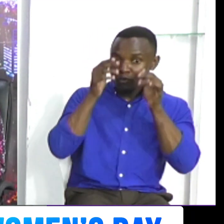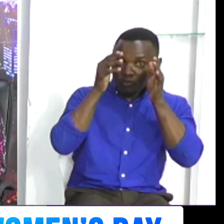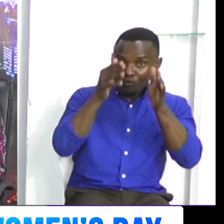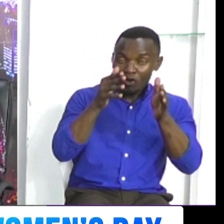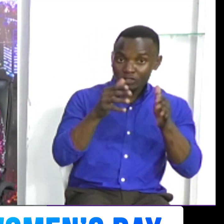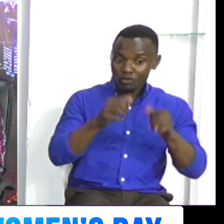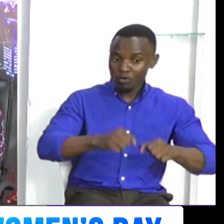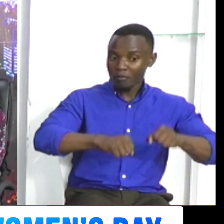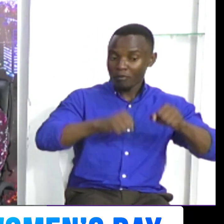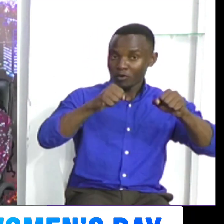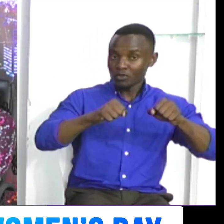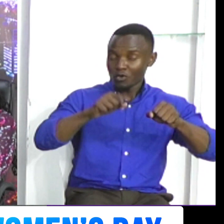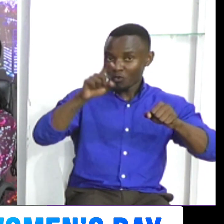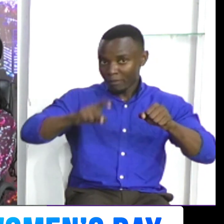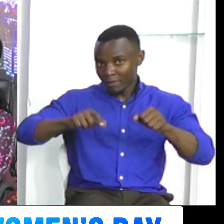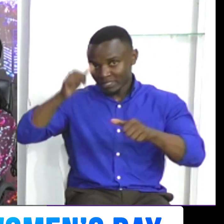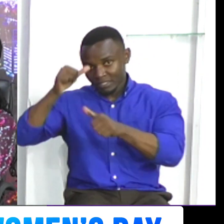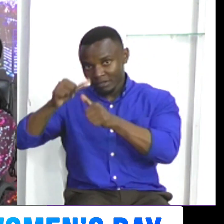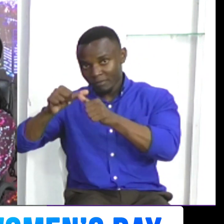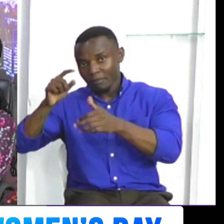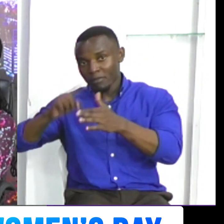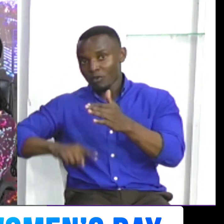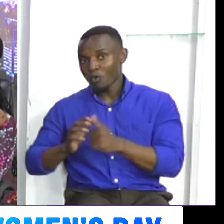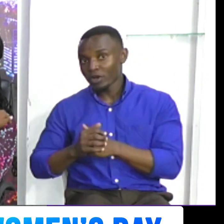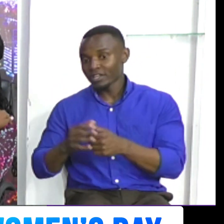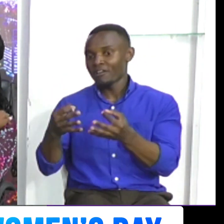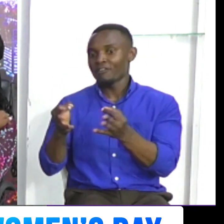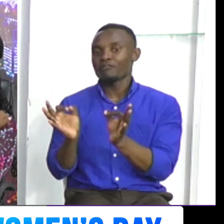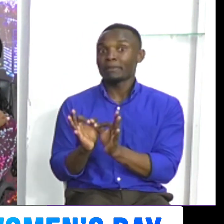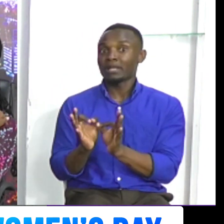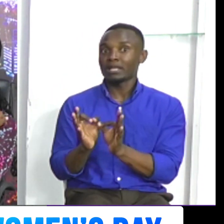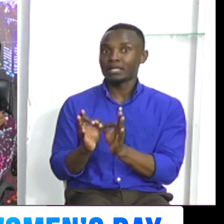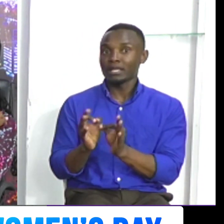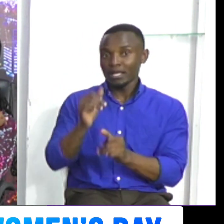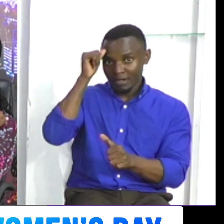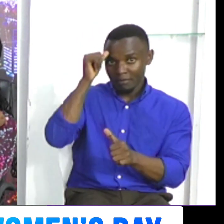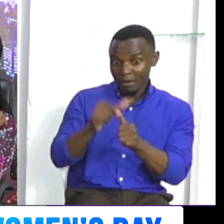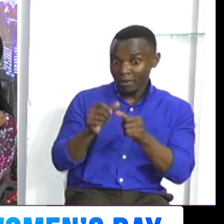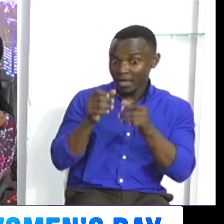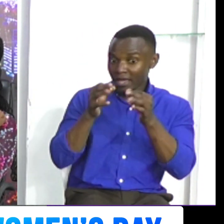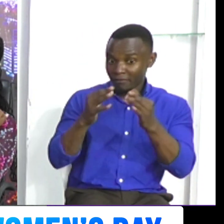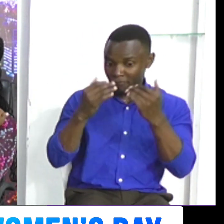family. Because if I am a mother with a child with